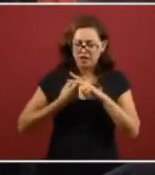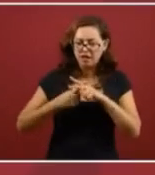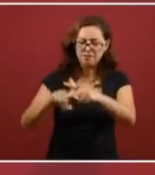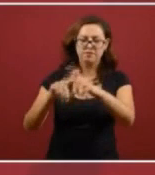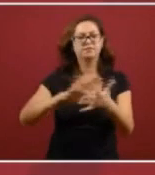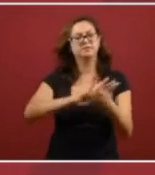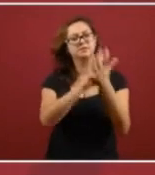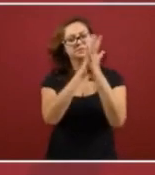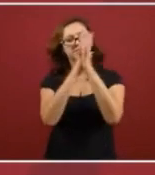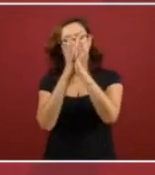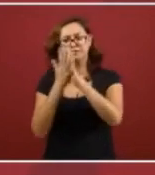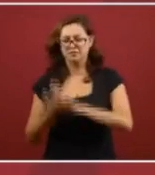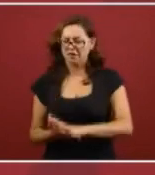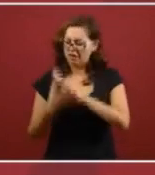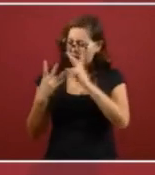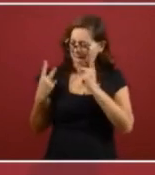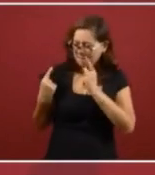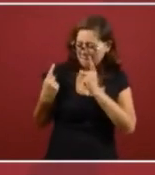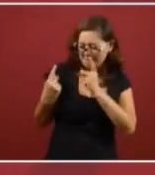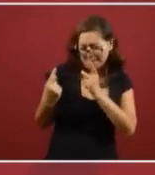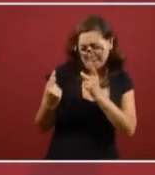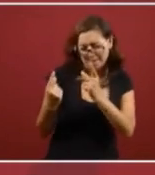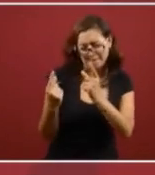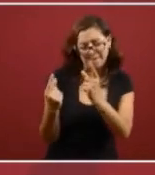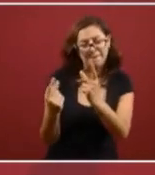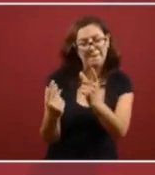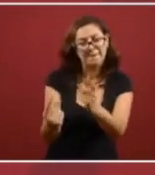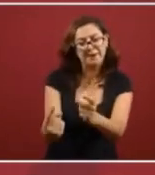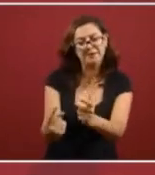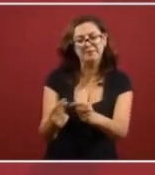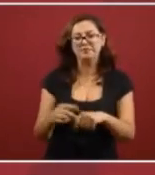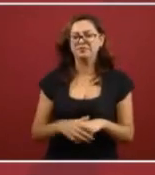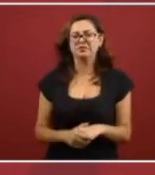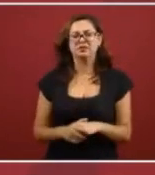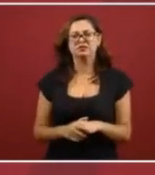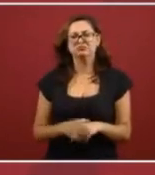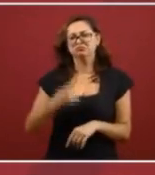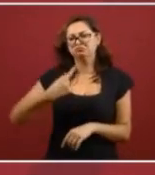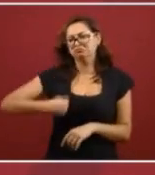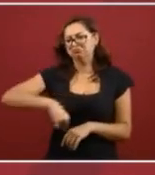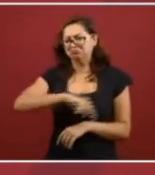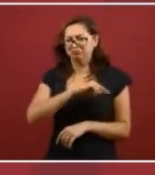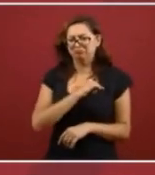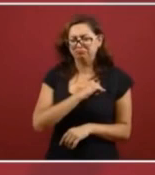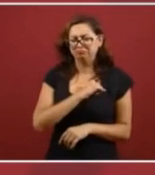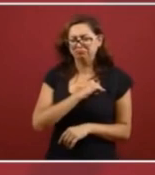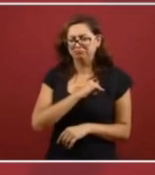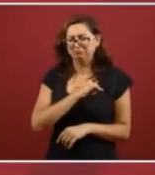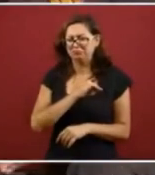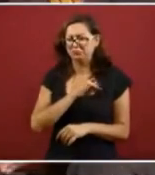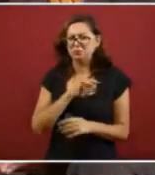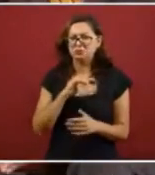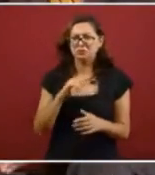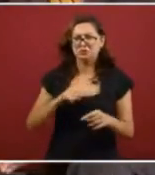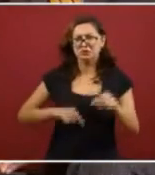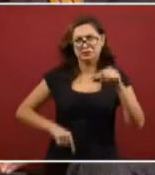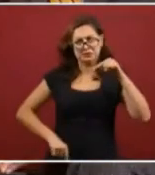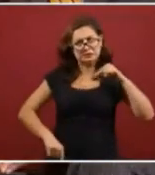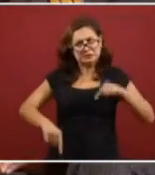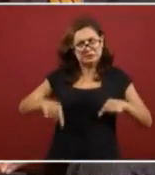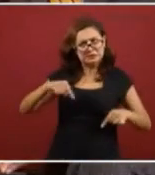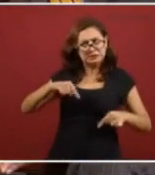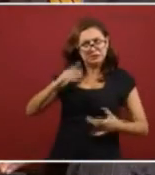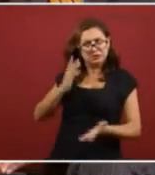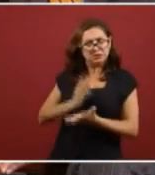the foundation for the transformation, and we're in a hurry. And we are not going to go back. The changes are